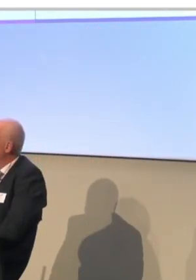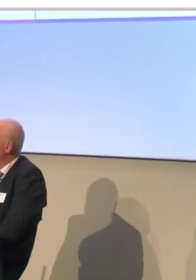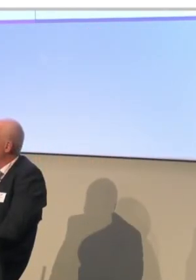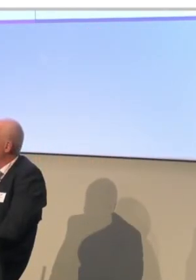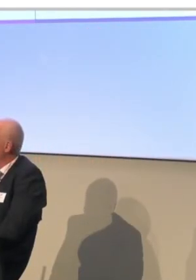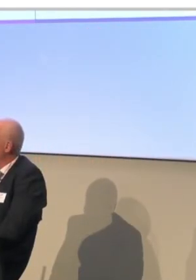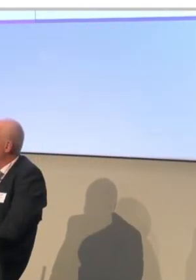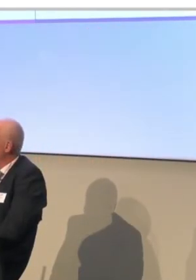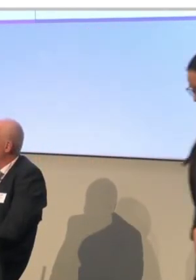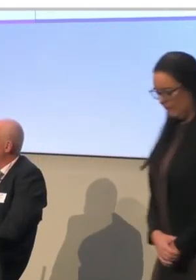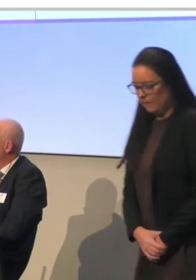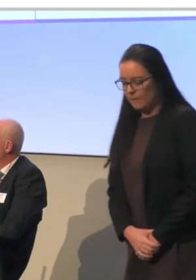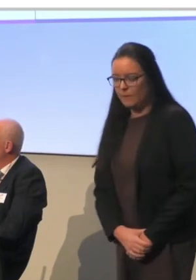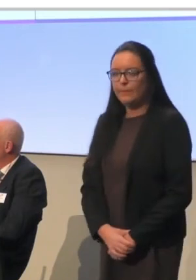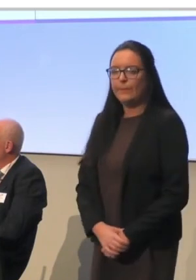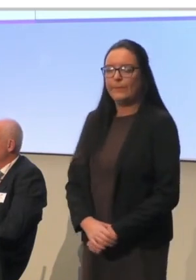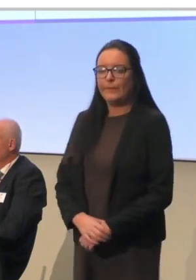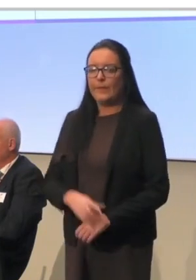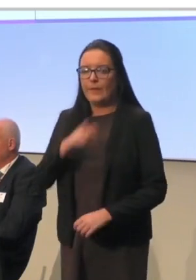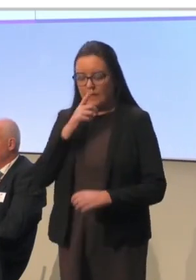So in terms of the pathways of these young adults,